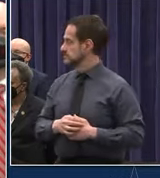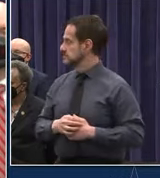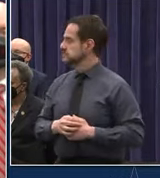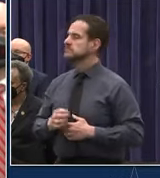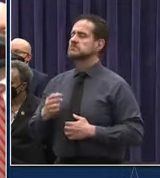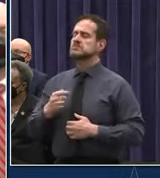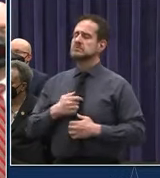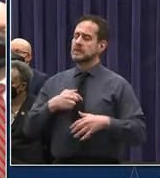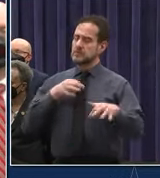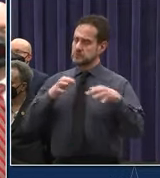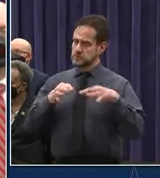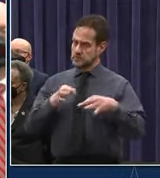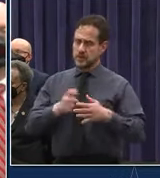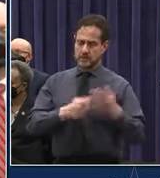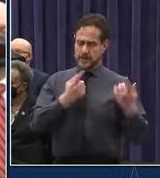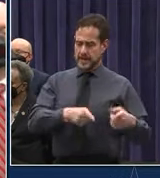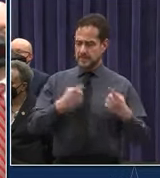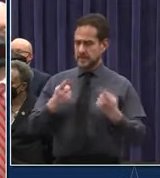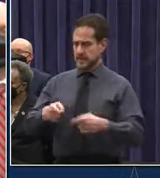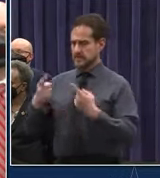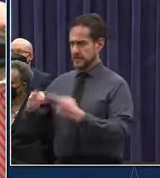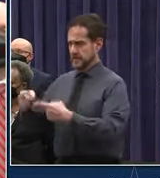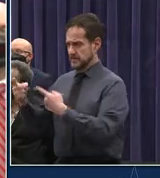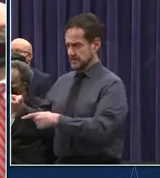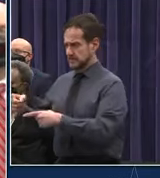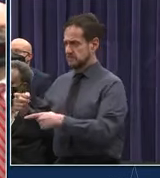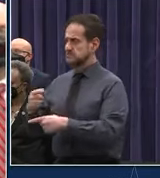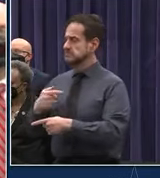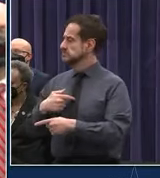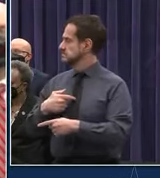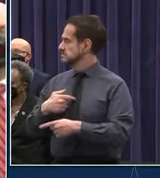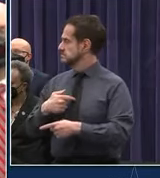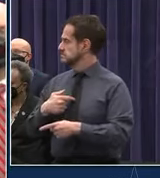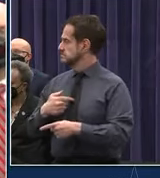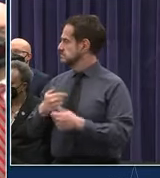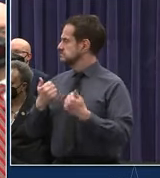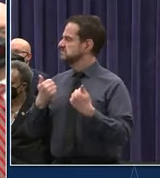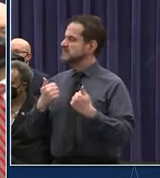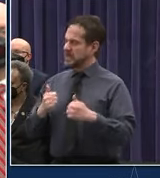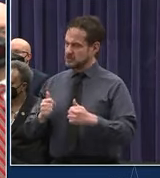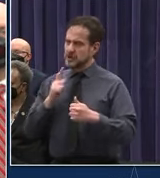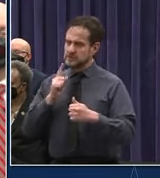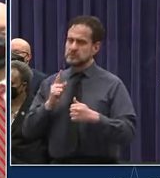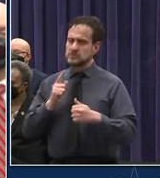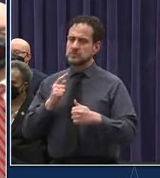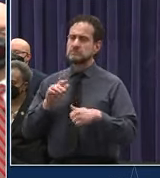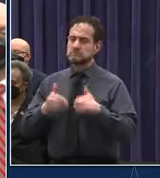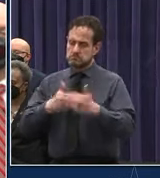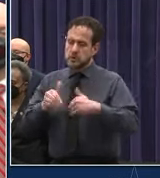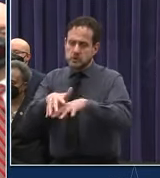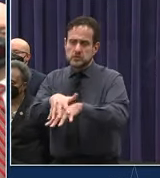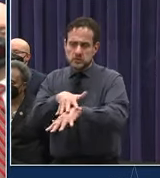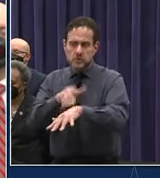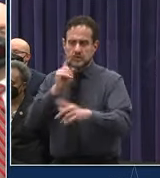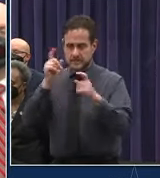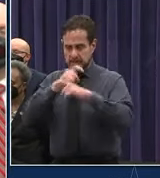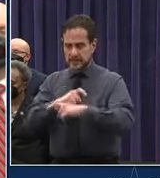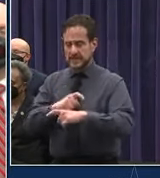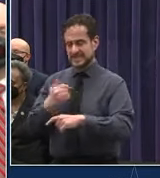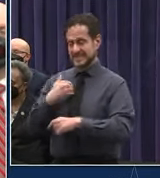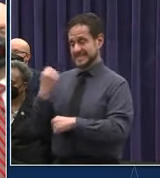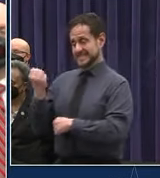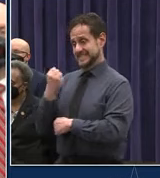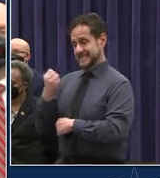events. And I'll try to pause because it's quite a complex case. On Saturday,